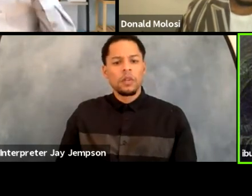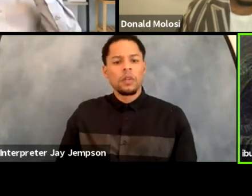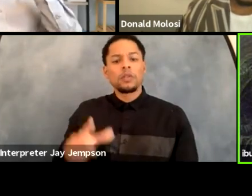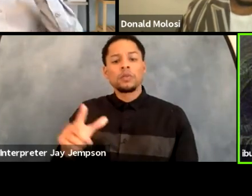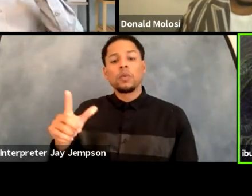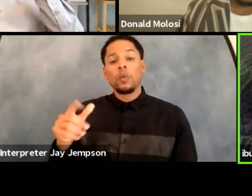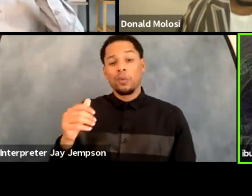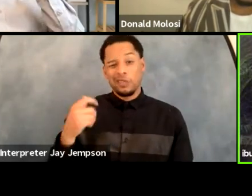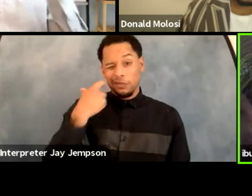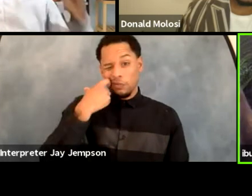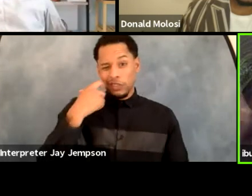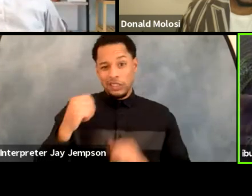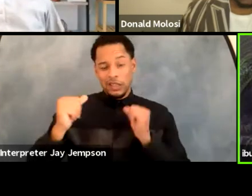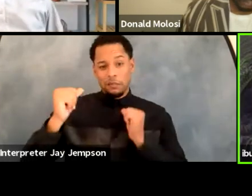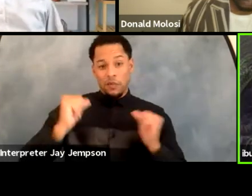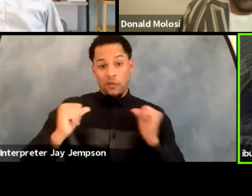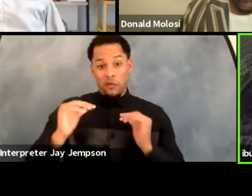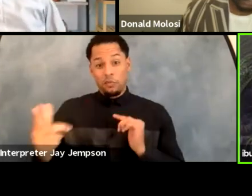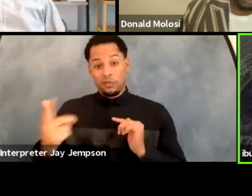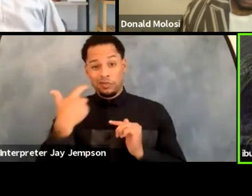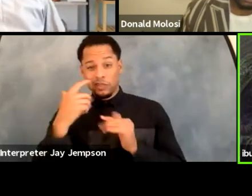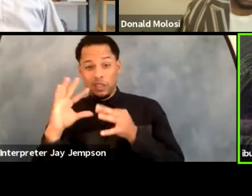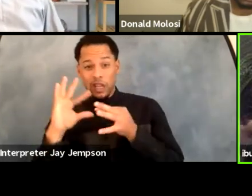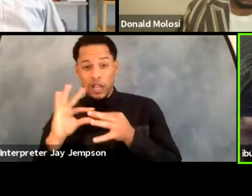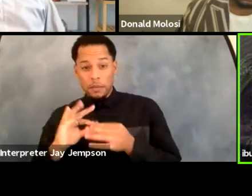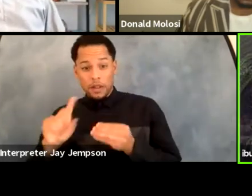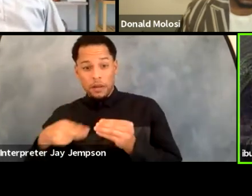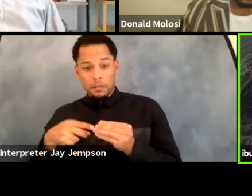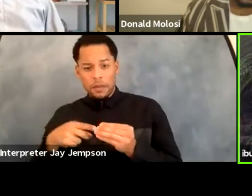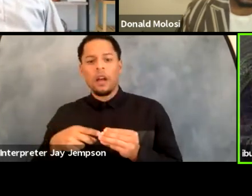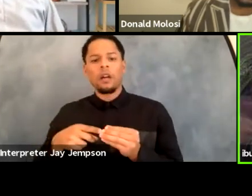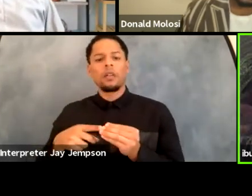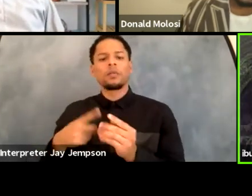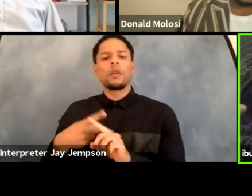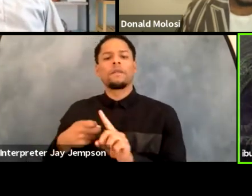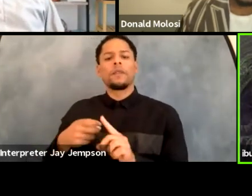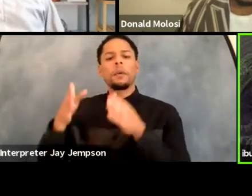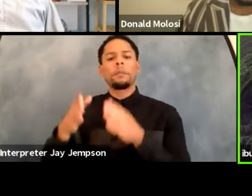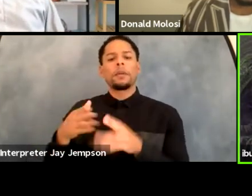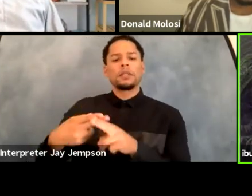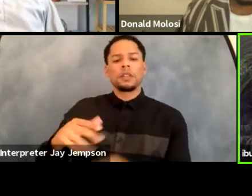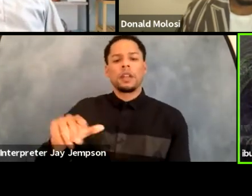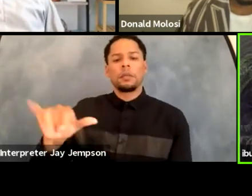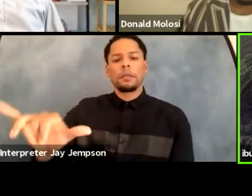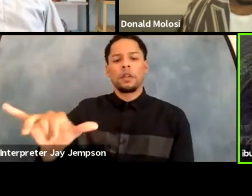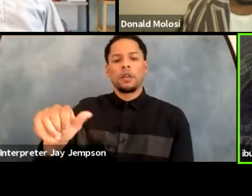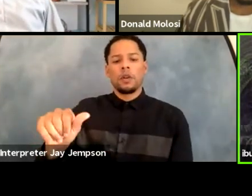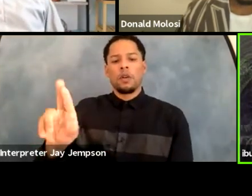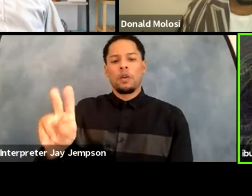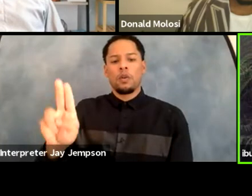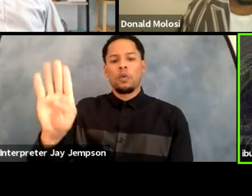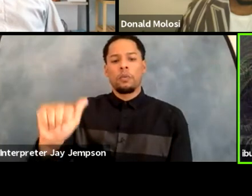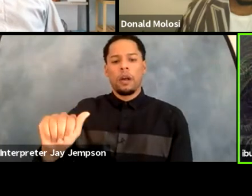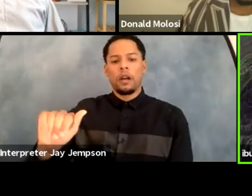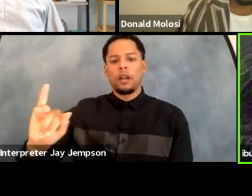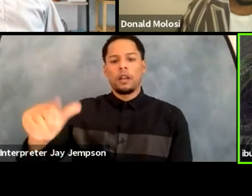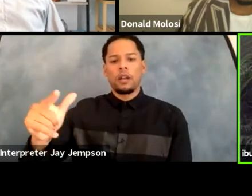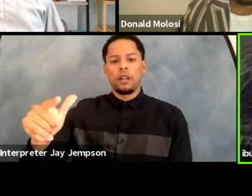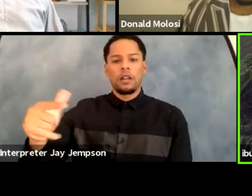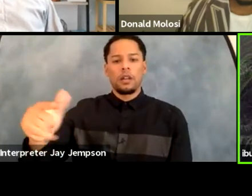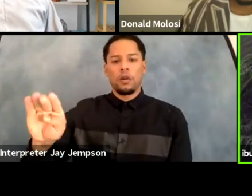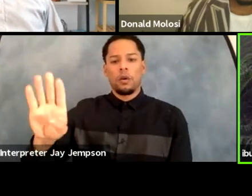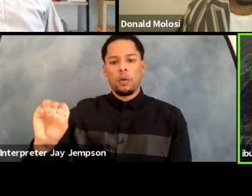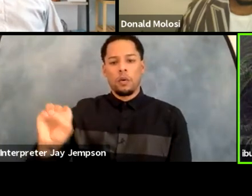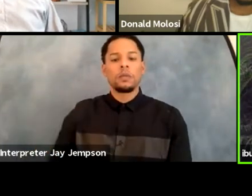audience dramaturgy and institution dramaturgy. You know, and when I look at both, I feel audience dramaturgy